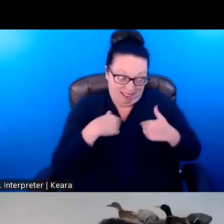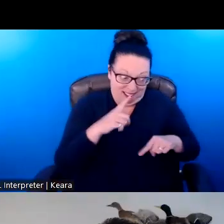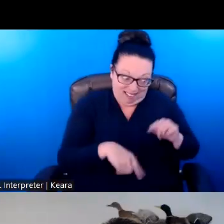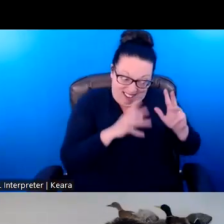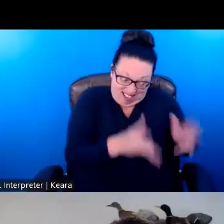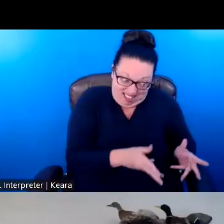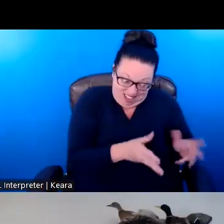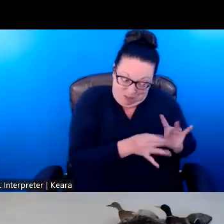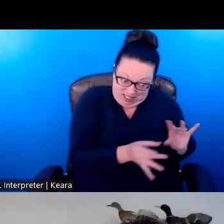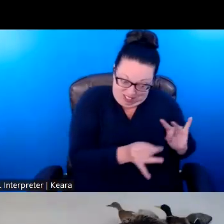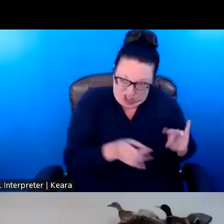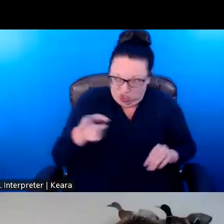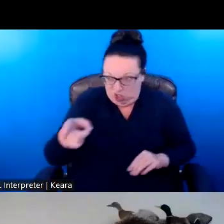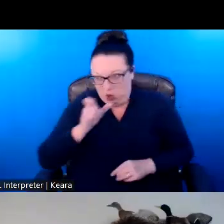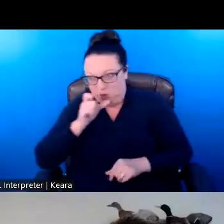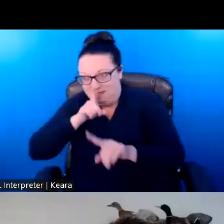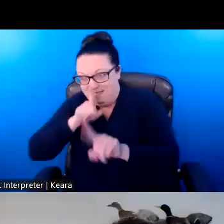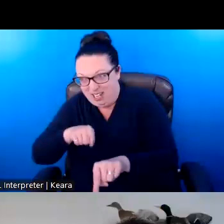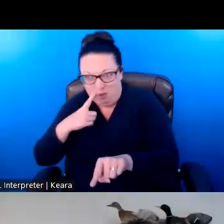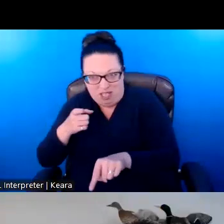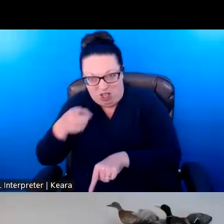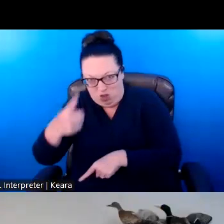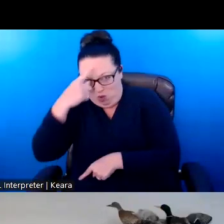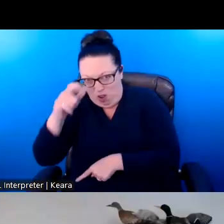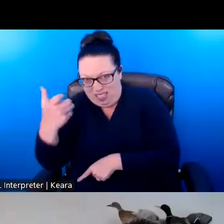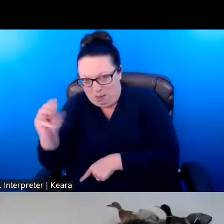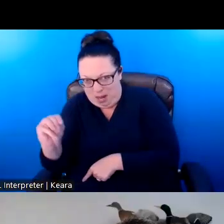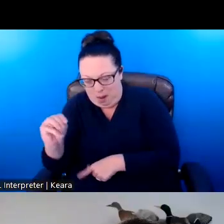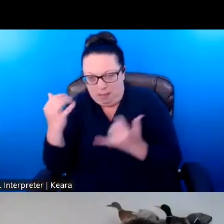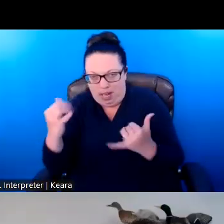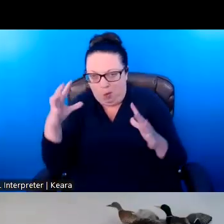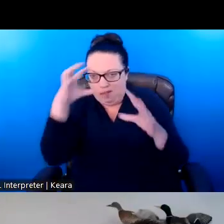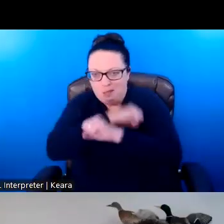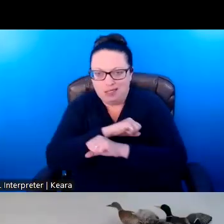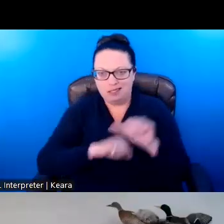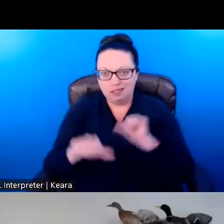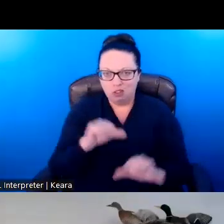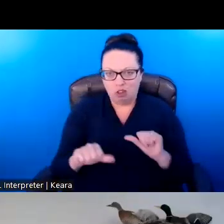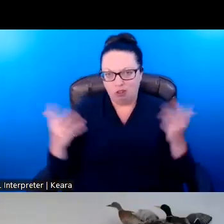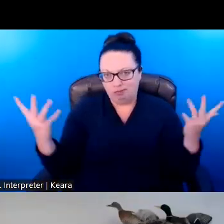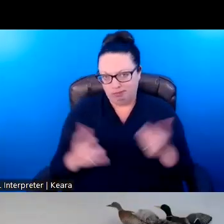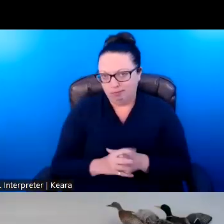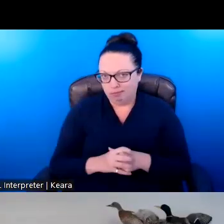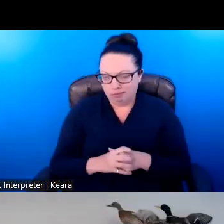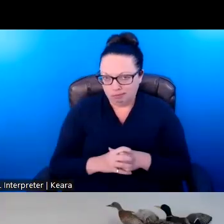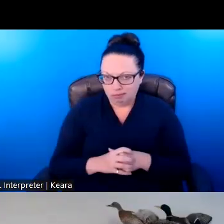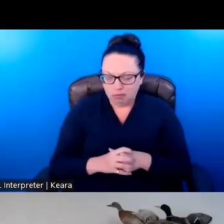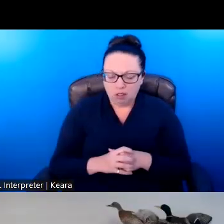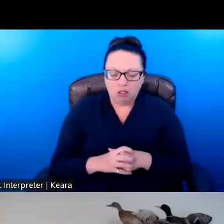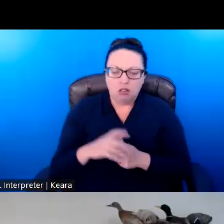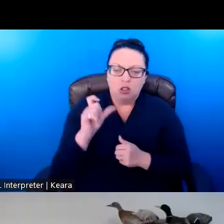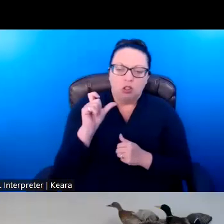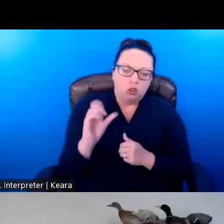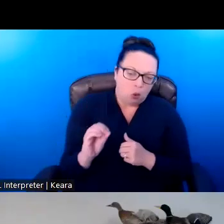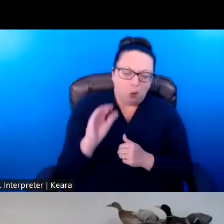answer because you thought it was a spam, and there we missed a chance to try to rope you as a family member in. So